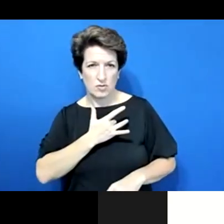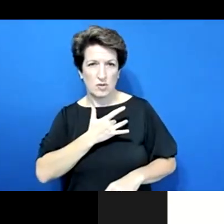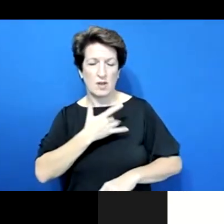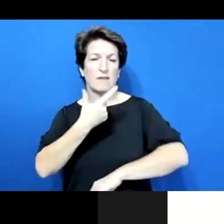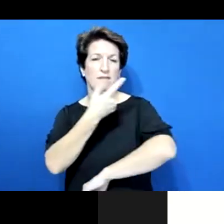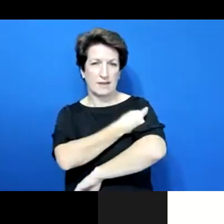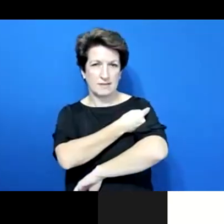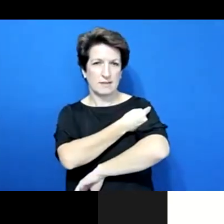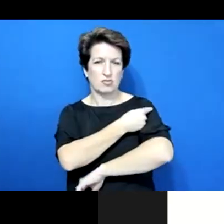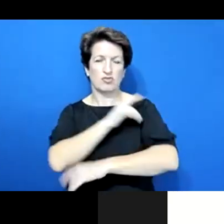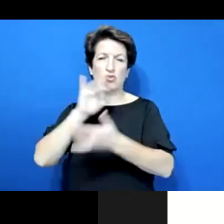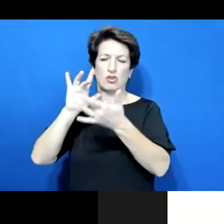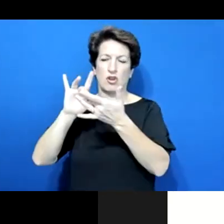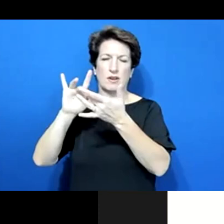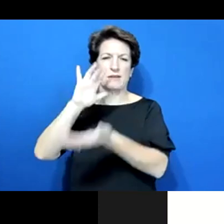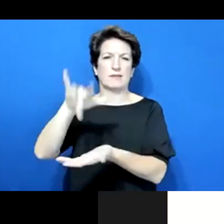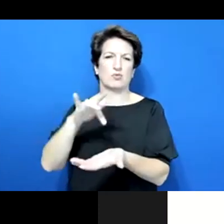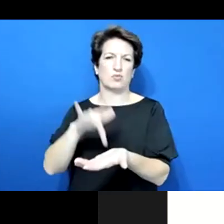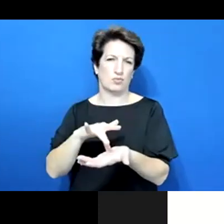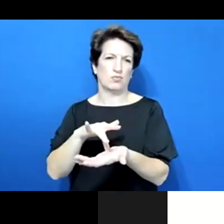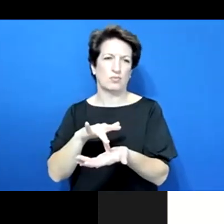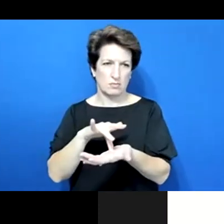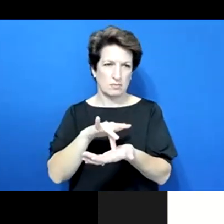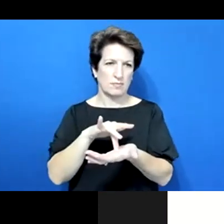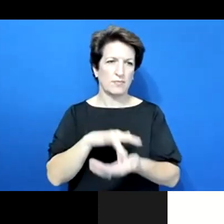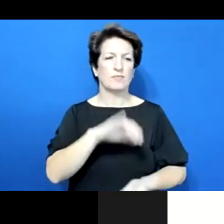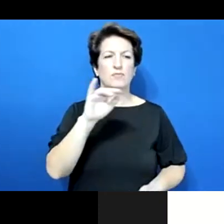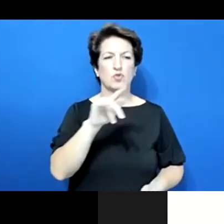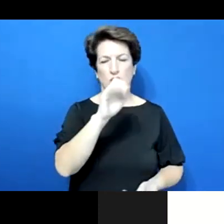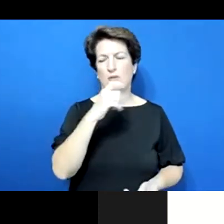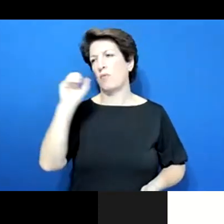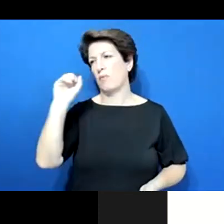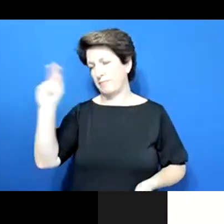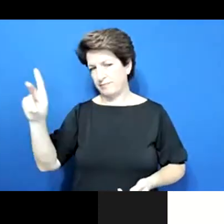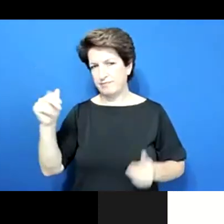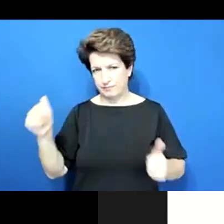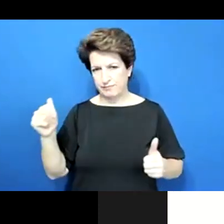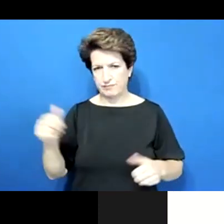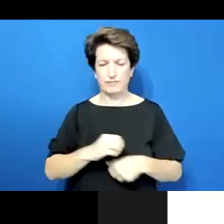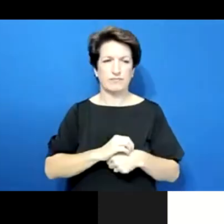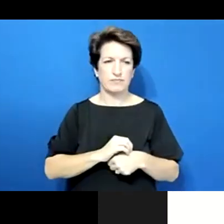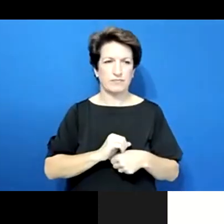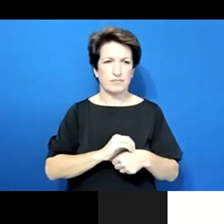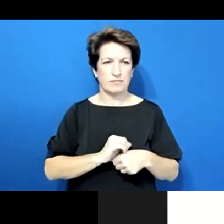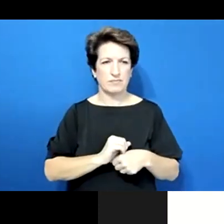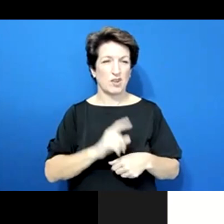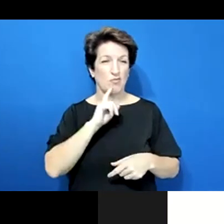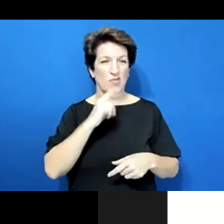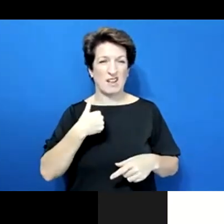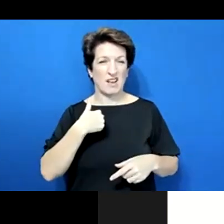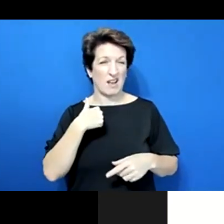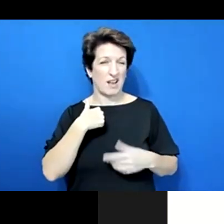Contact Center. Okay. All right. Yeah, I've just been doing a lot of this on my own, and